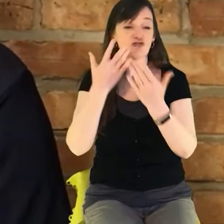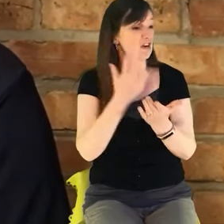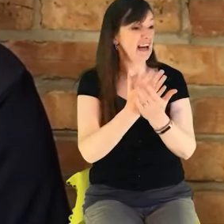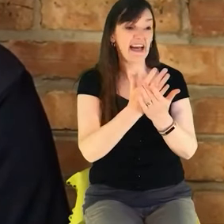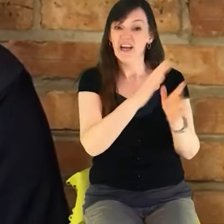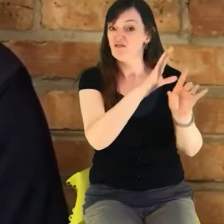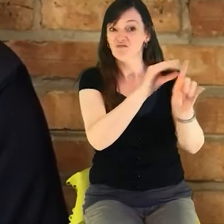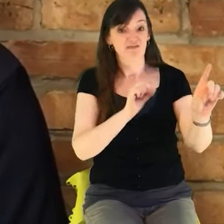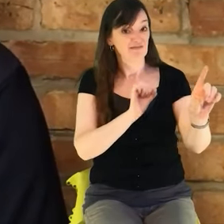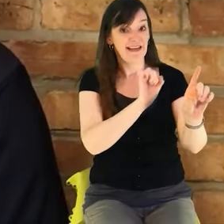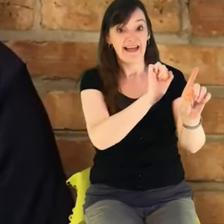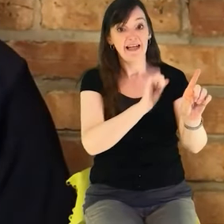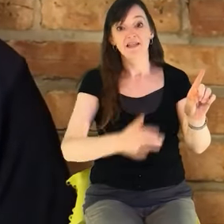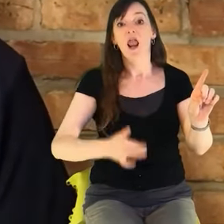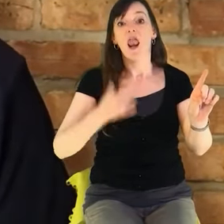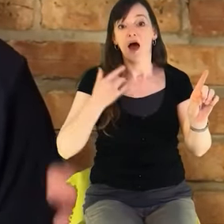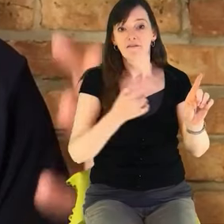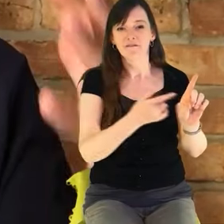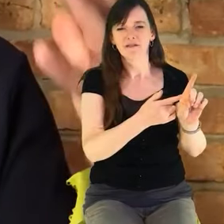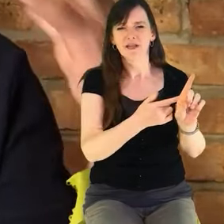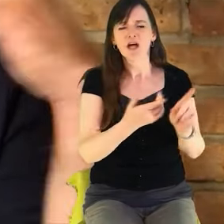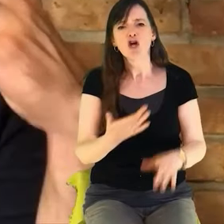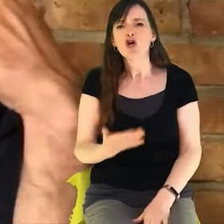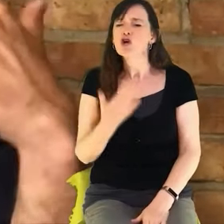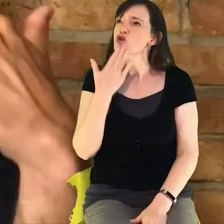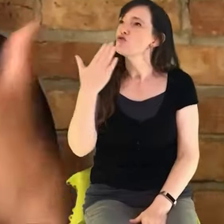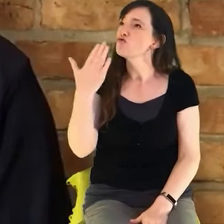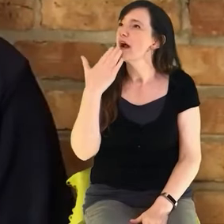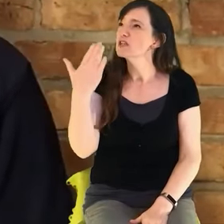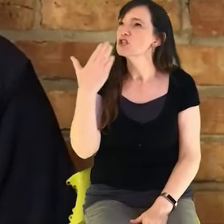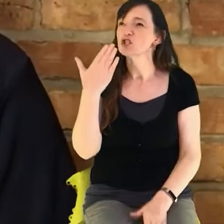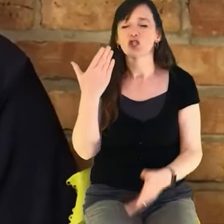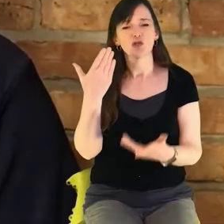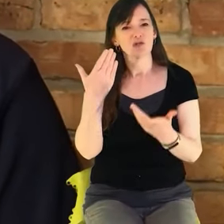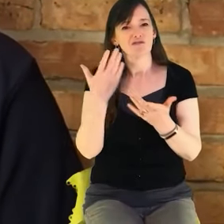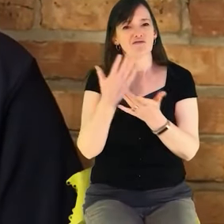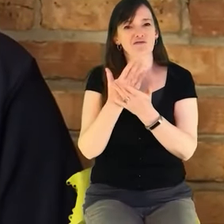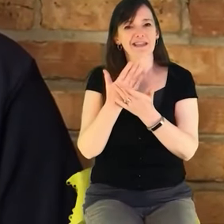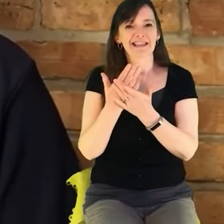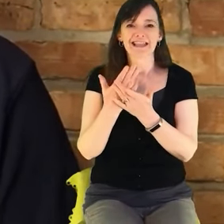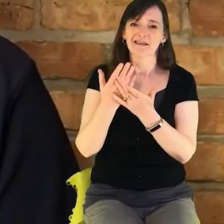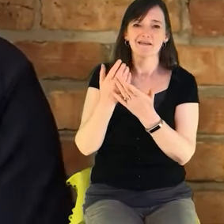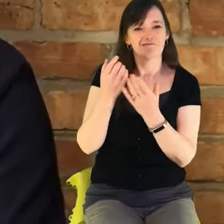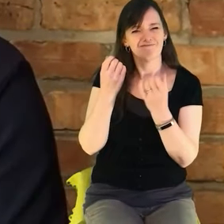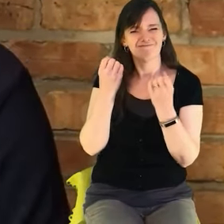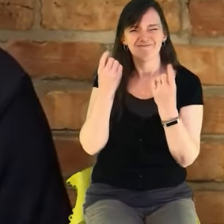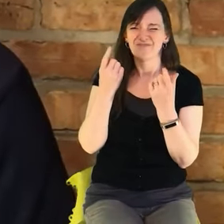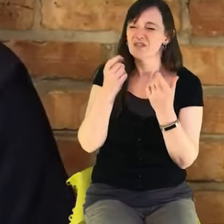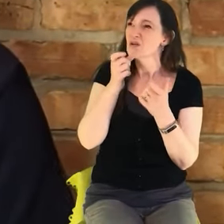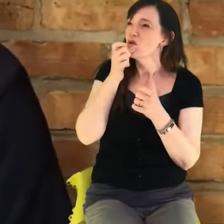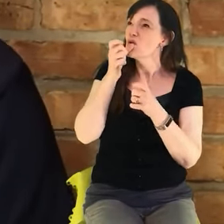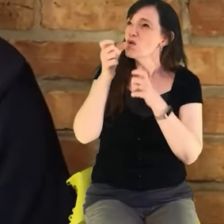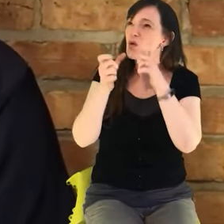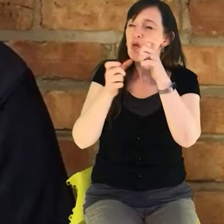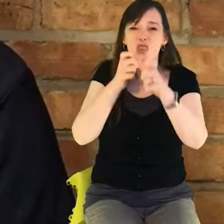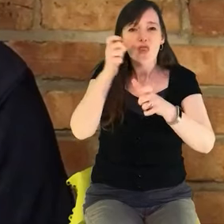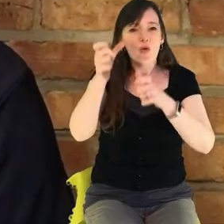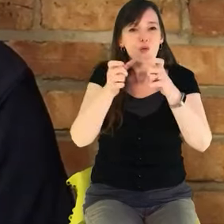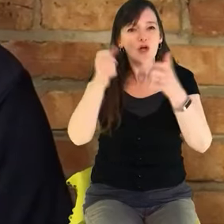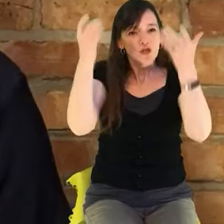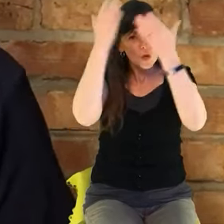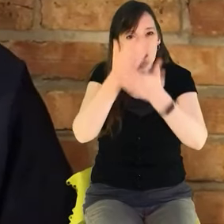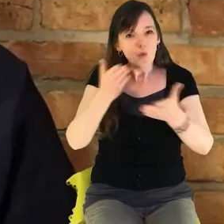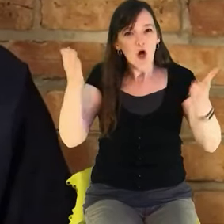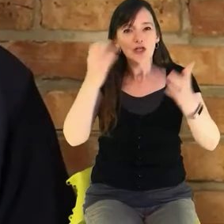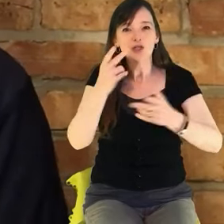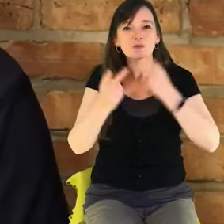life. Gratitude is something perhaps we can get in our heads fairly easily. Maybe even the words of the worship